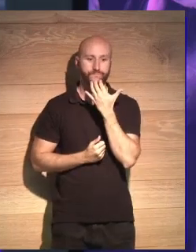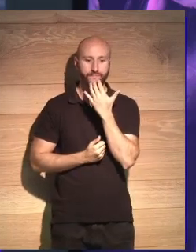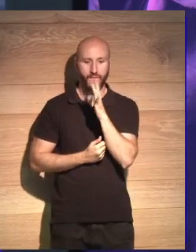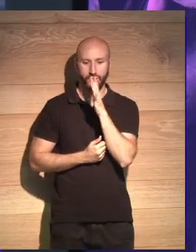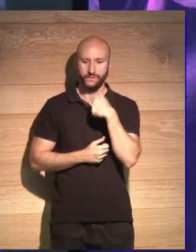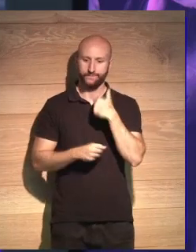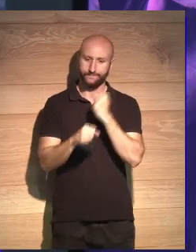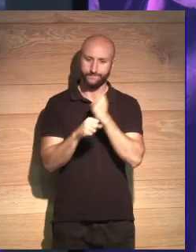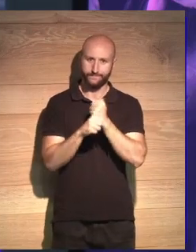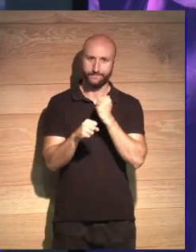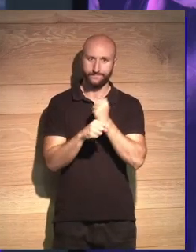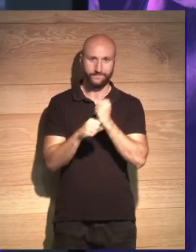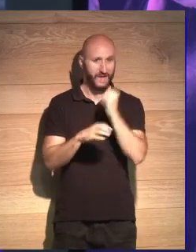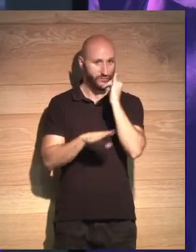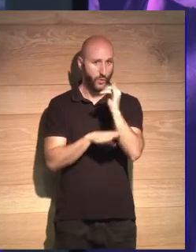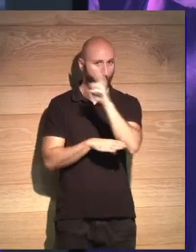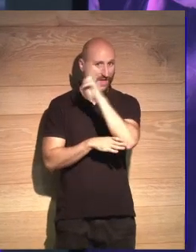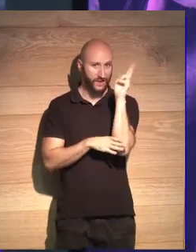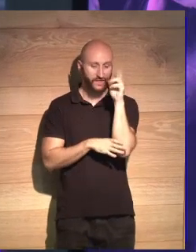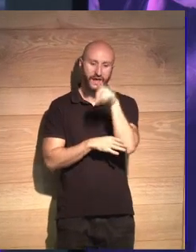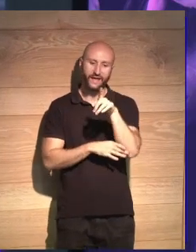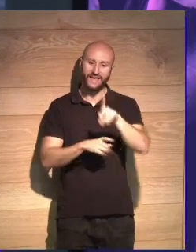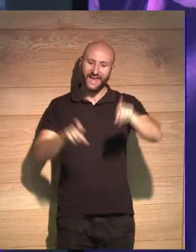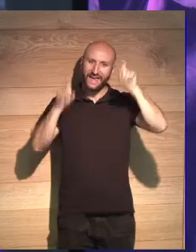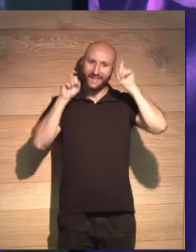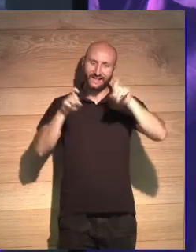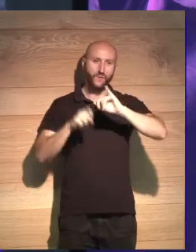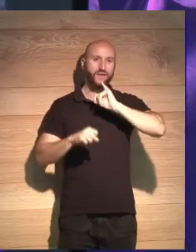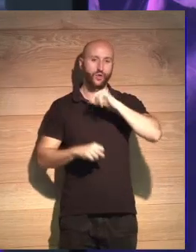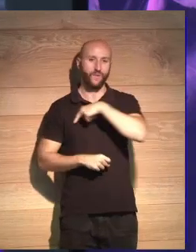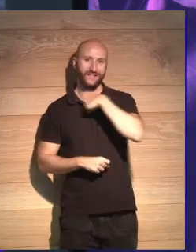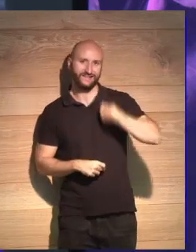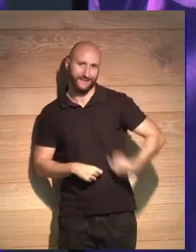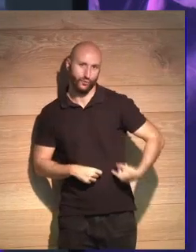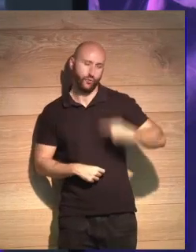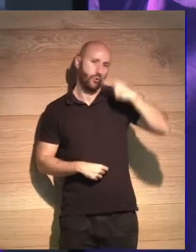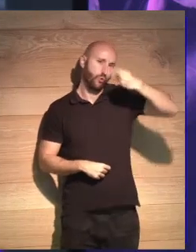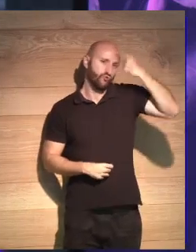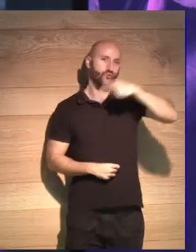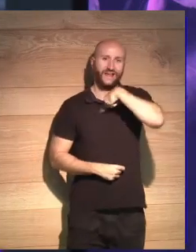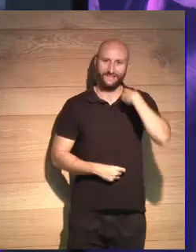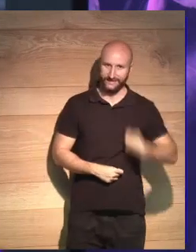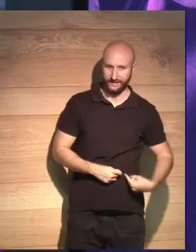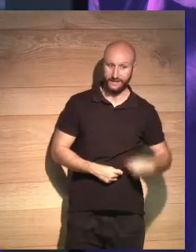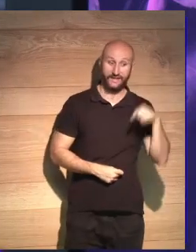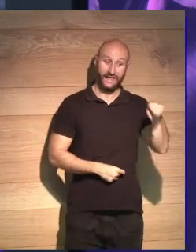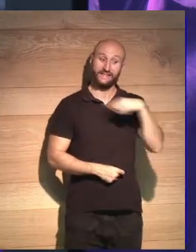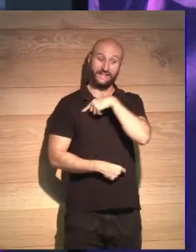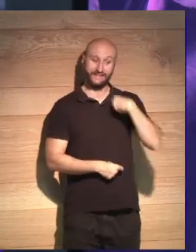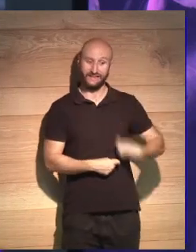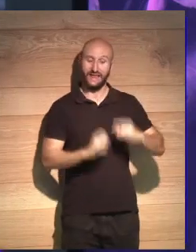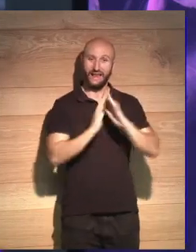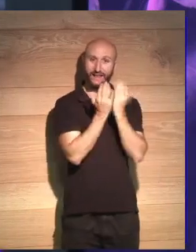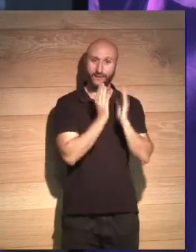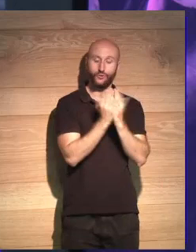For example, now I work in the Confucius Institute in Madrid, where we teach Chinese and